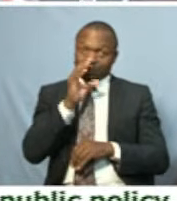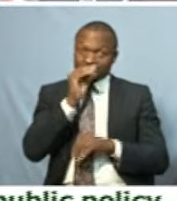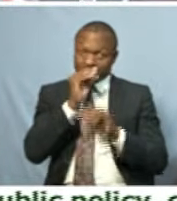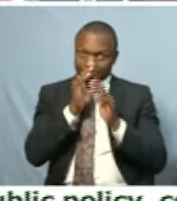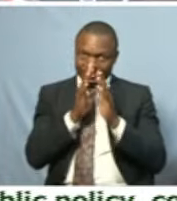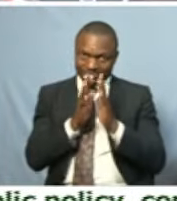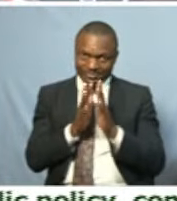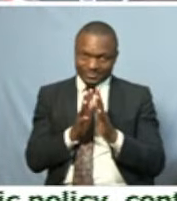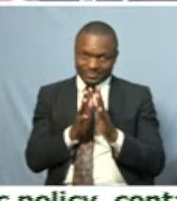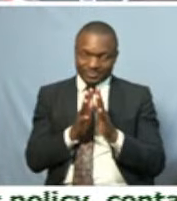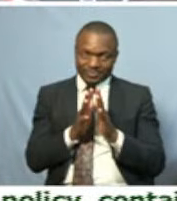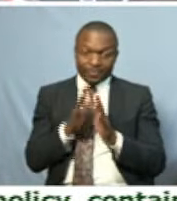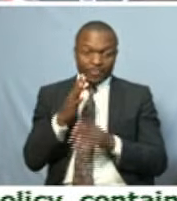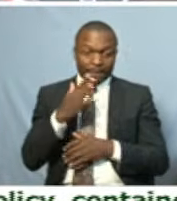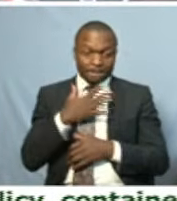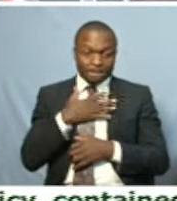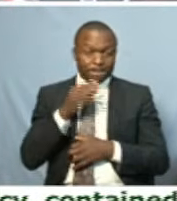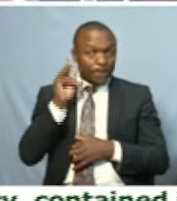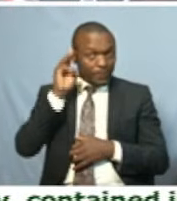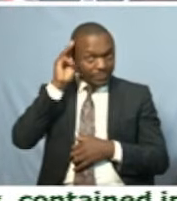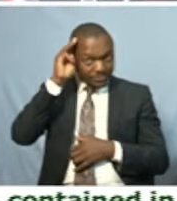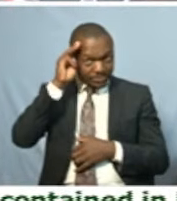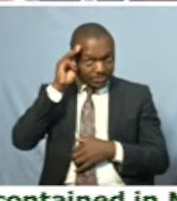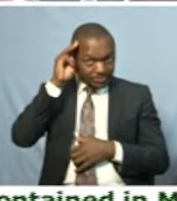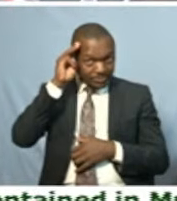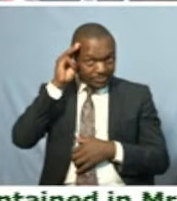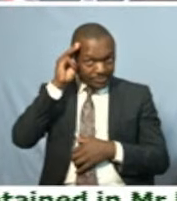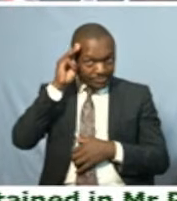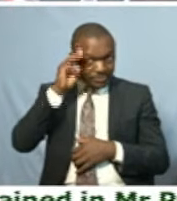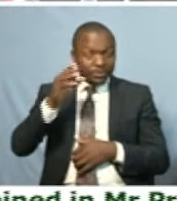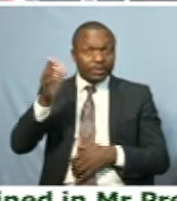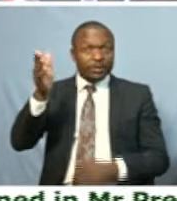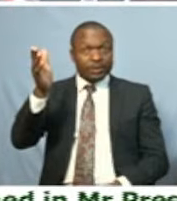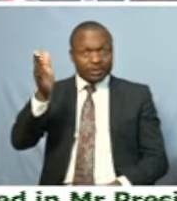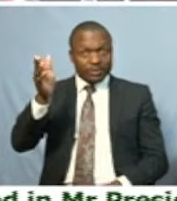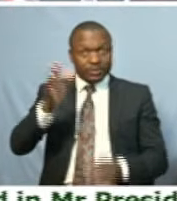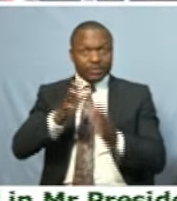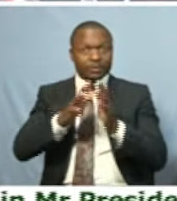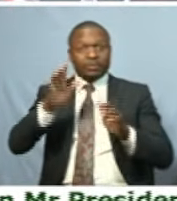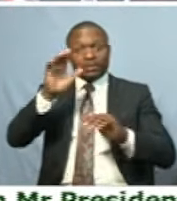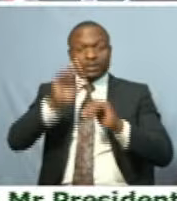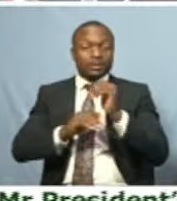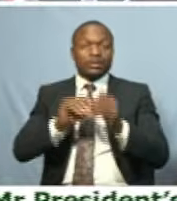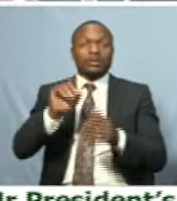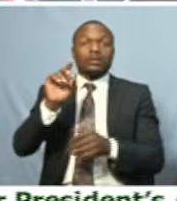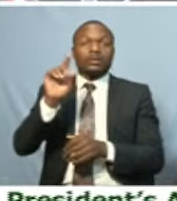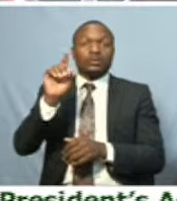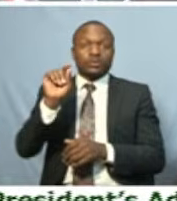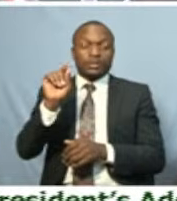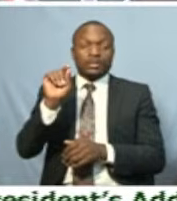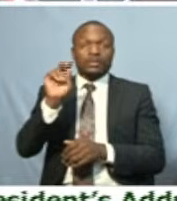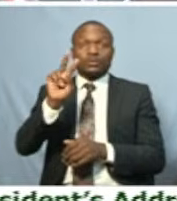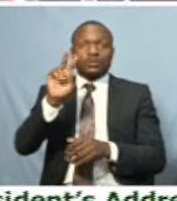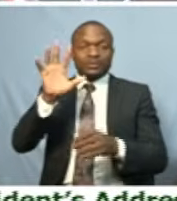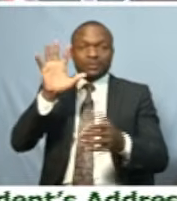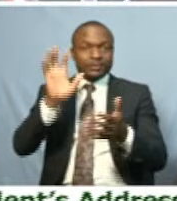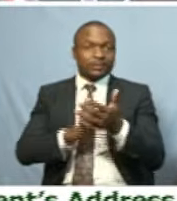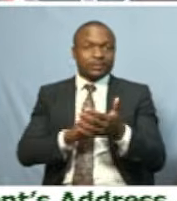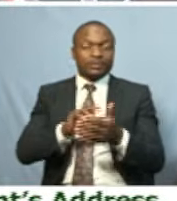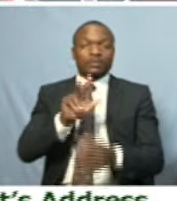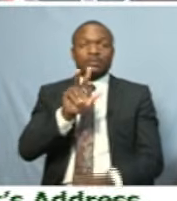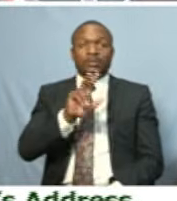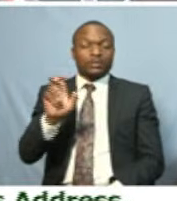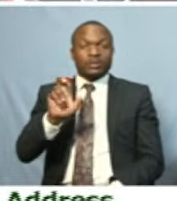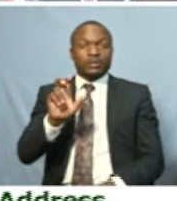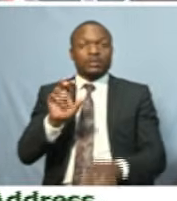Speaker, my ministry further has sensitized more than 25,000 athletes, over 230 coaches